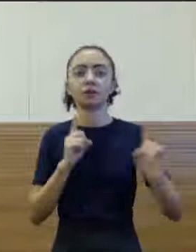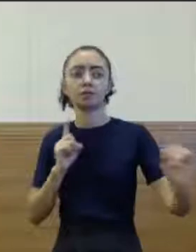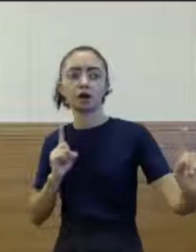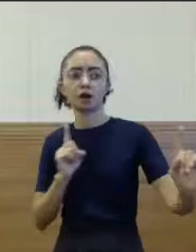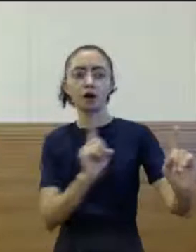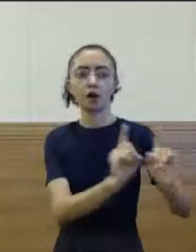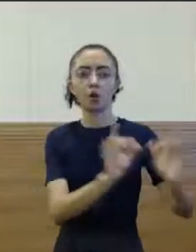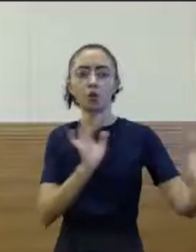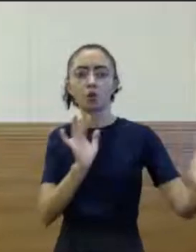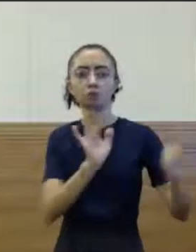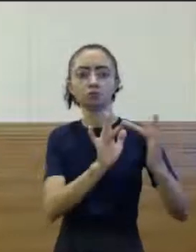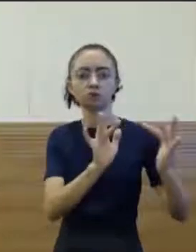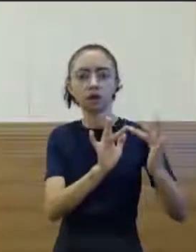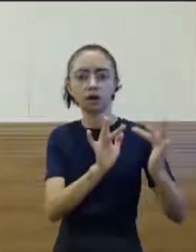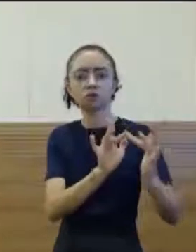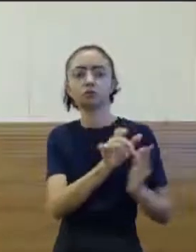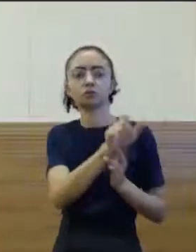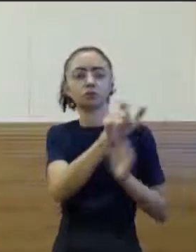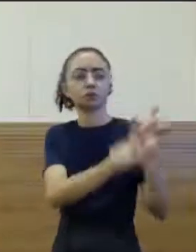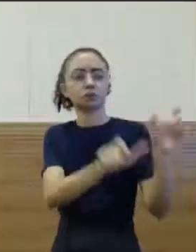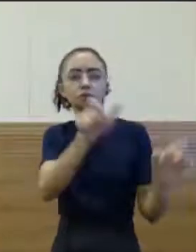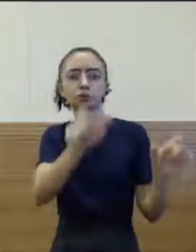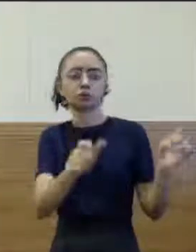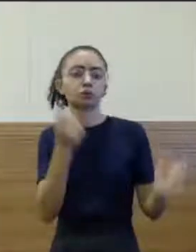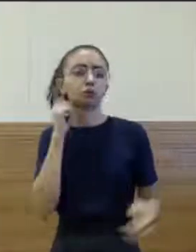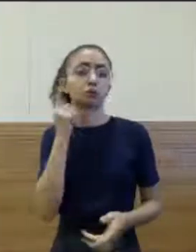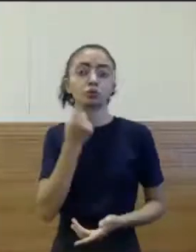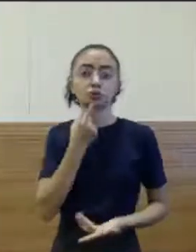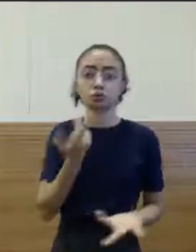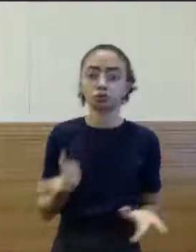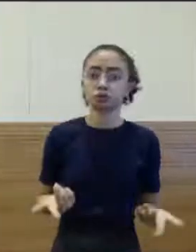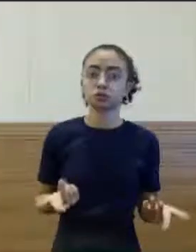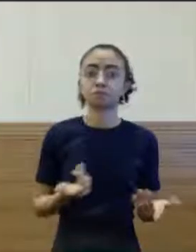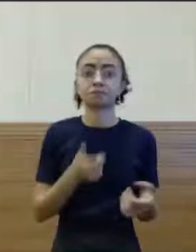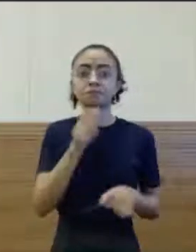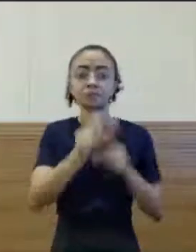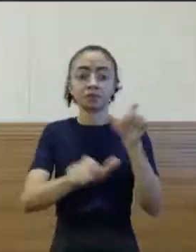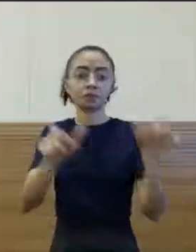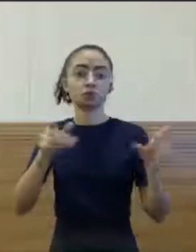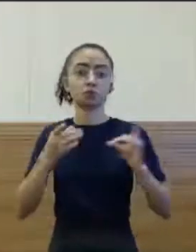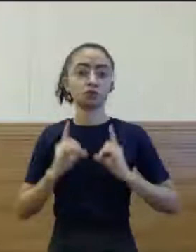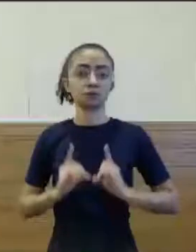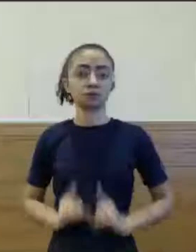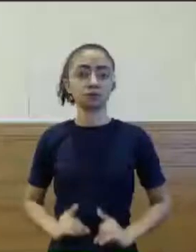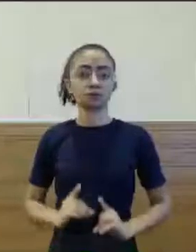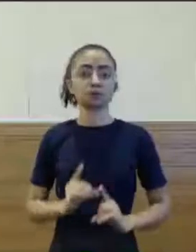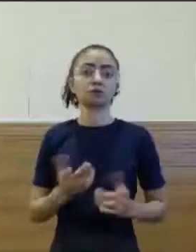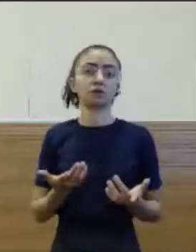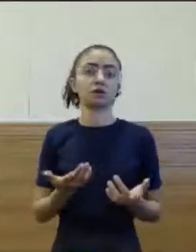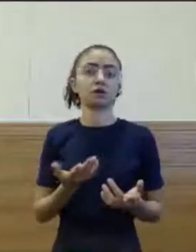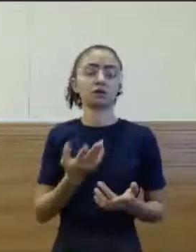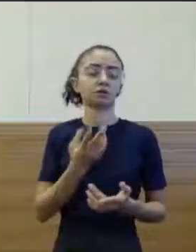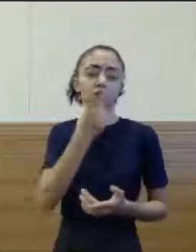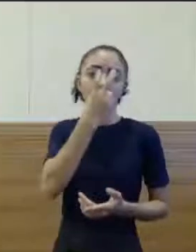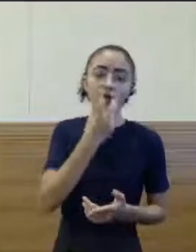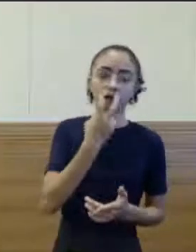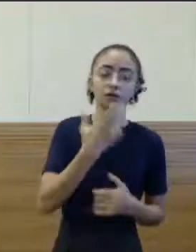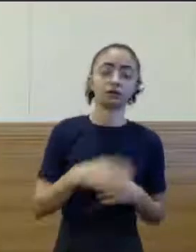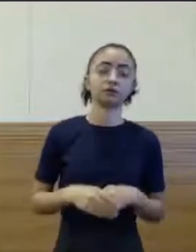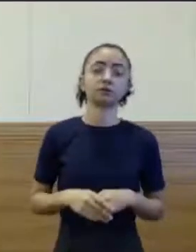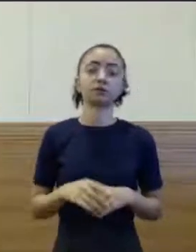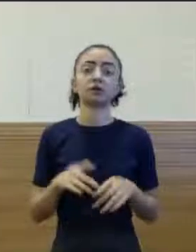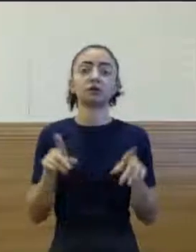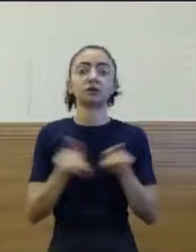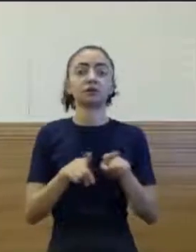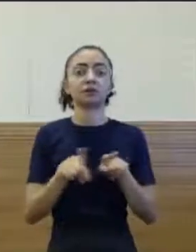allow us to bring well with to work with the counselors. We are starting to find these alternatives to work